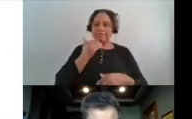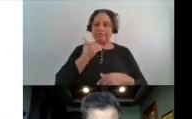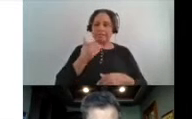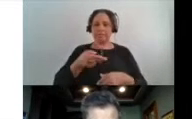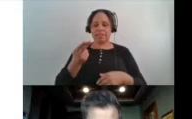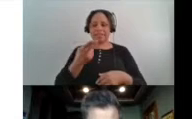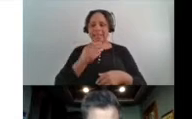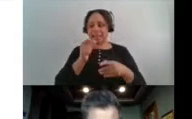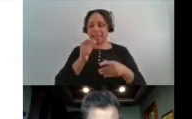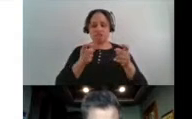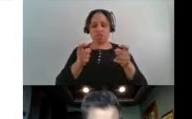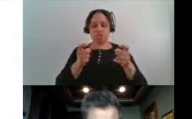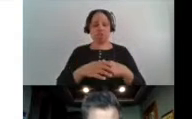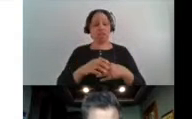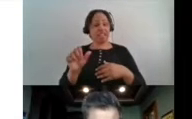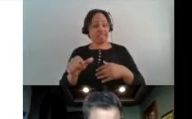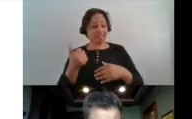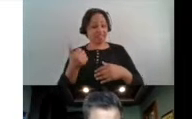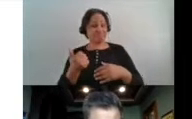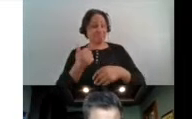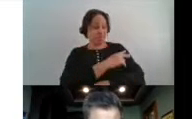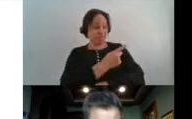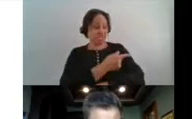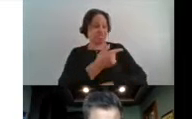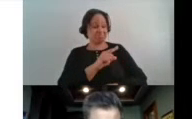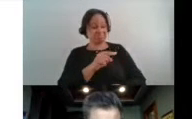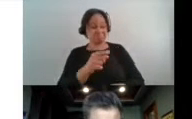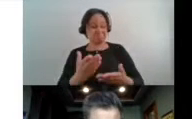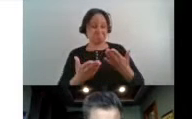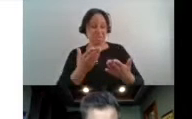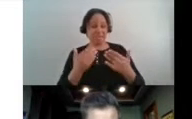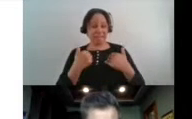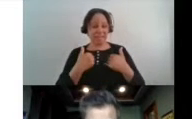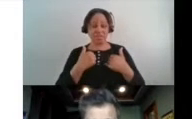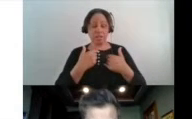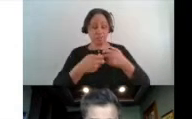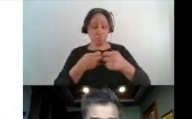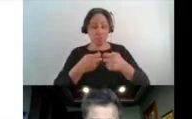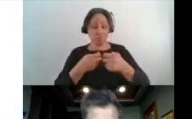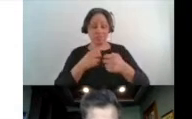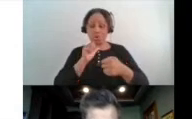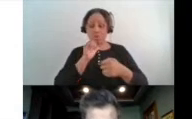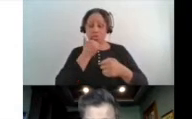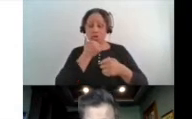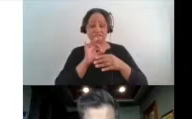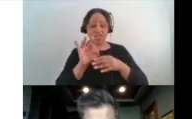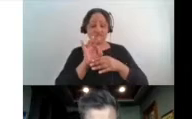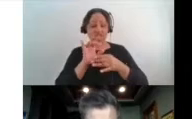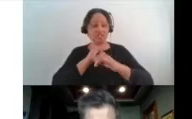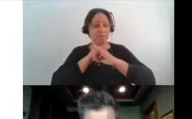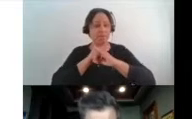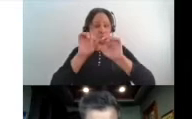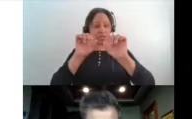may present with a dysfunction of their immune system, where they are exposed to some trigger, be it